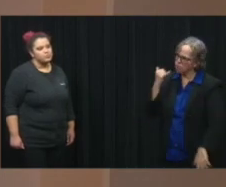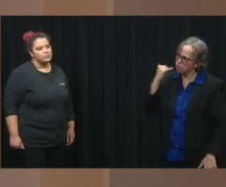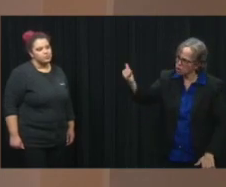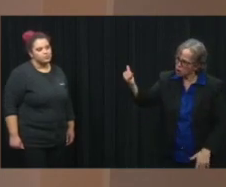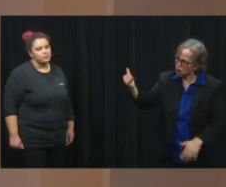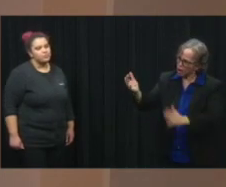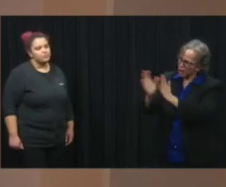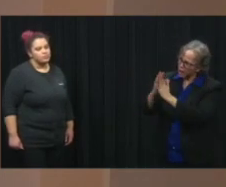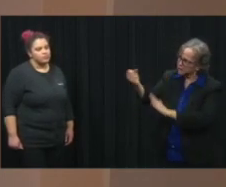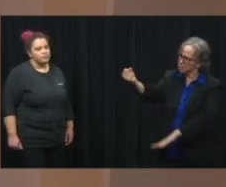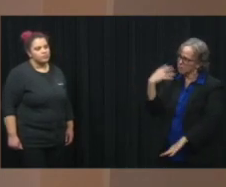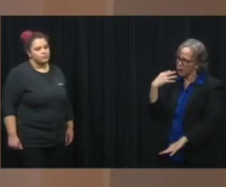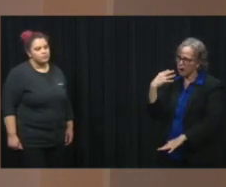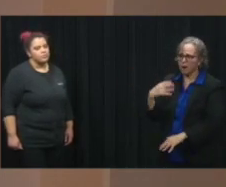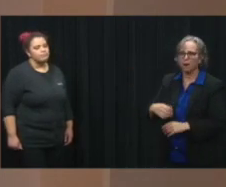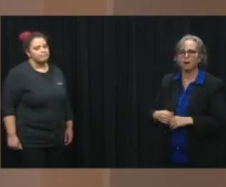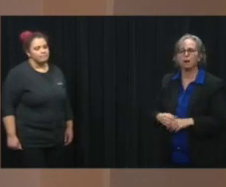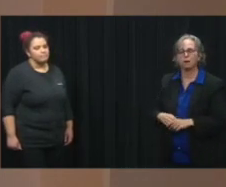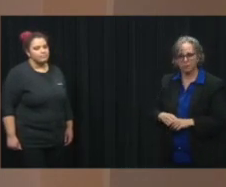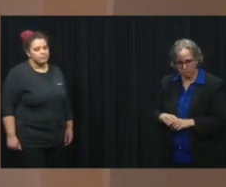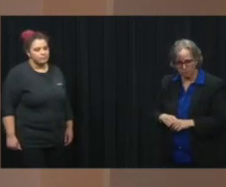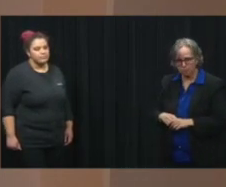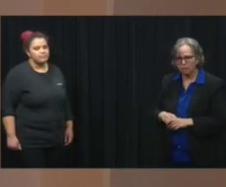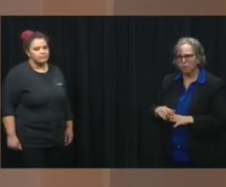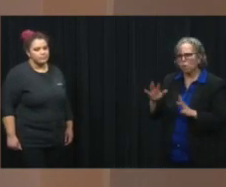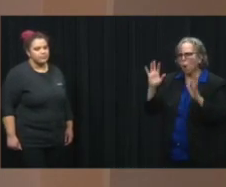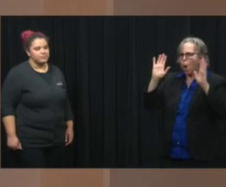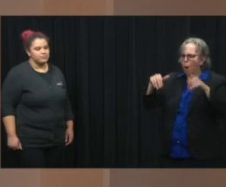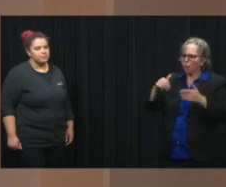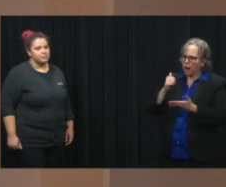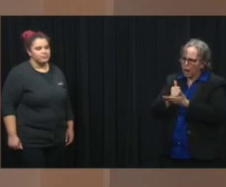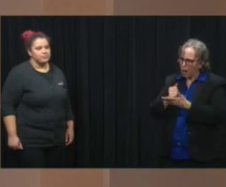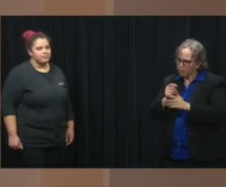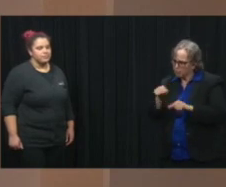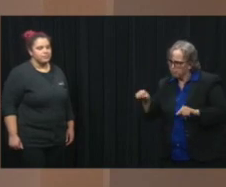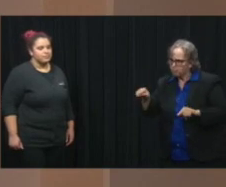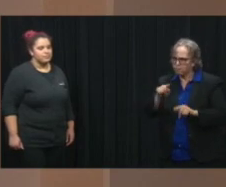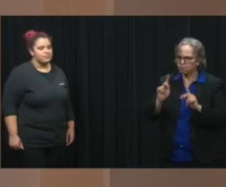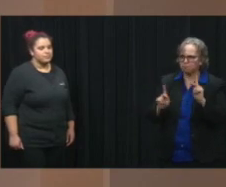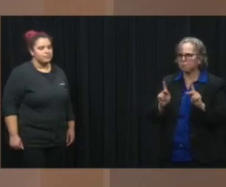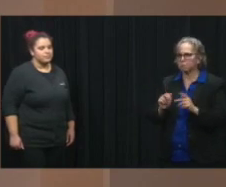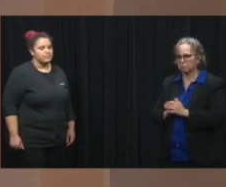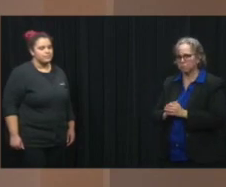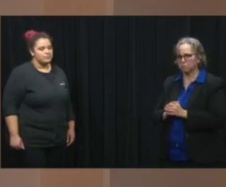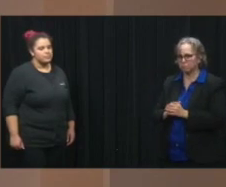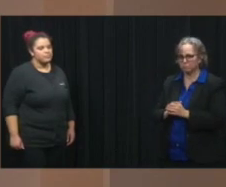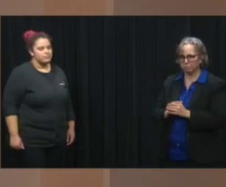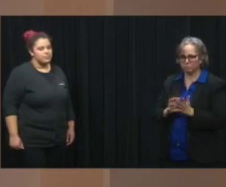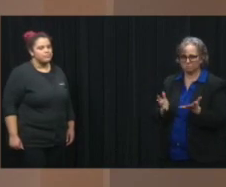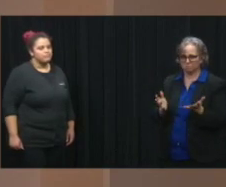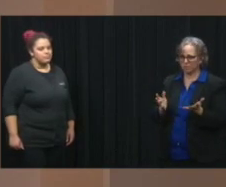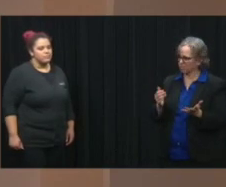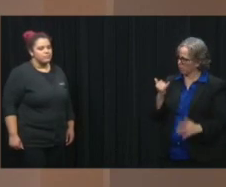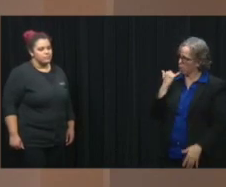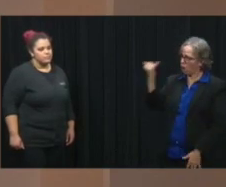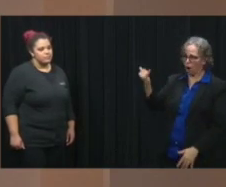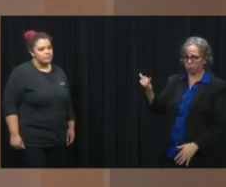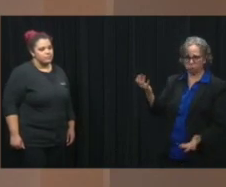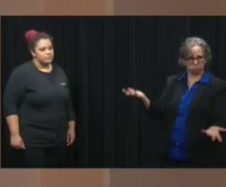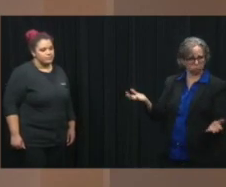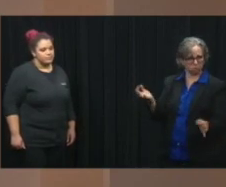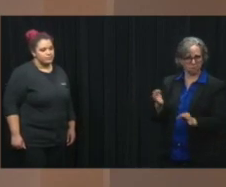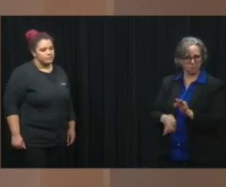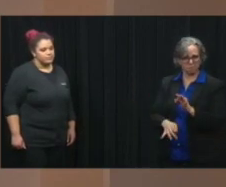system, which we hope will help people. So your absentee ballot application is a phone call away. You request